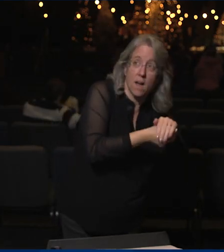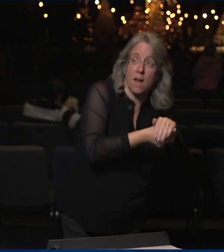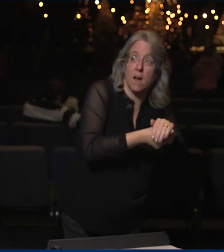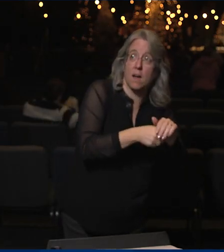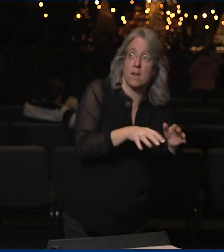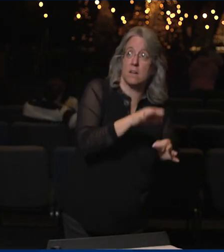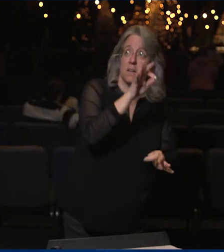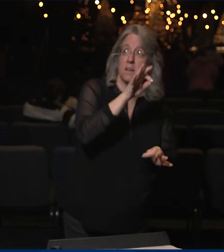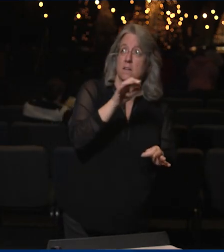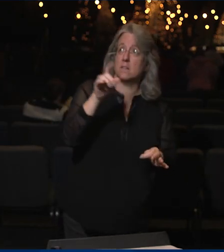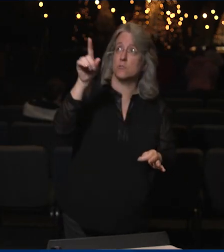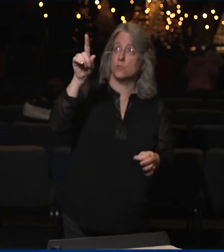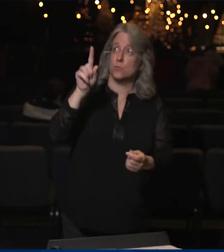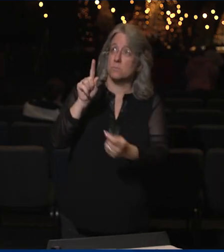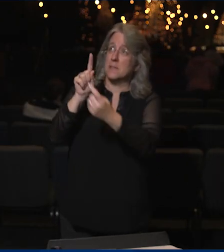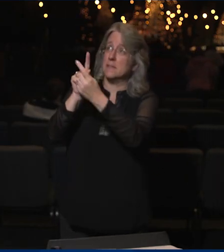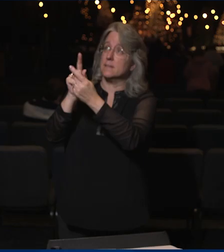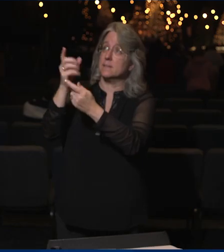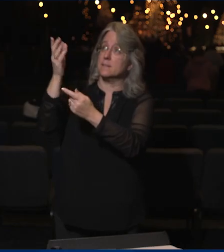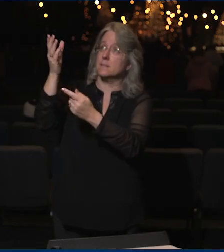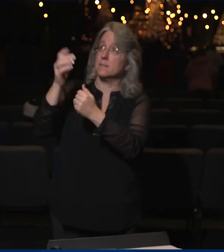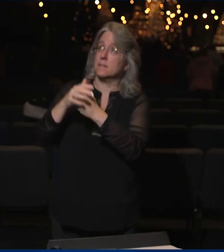spirit? You meet me